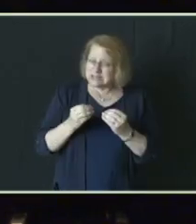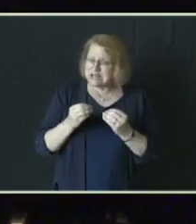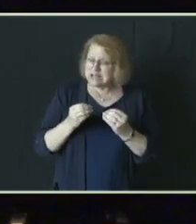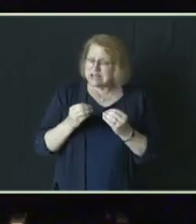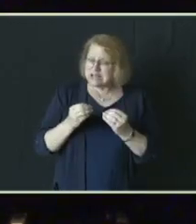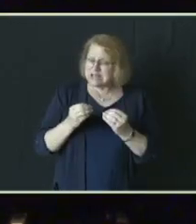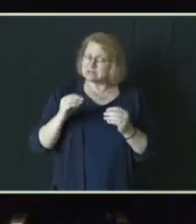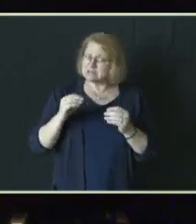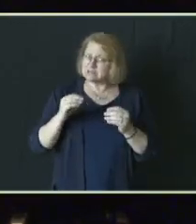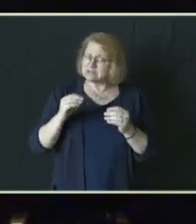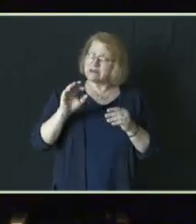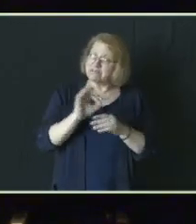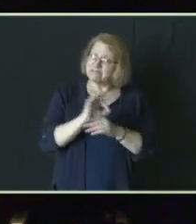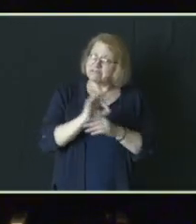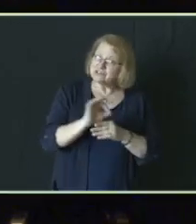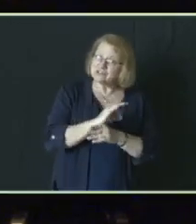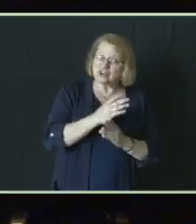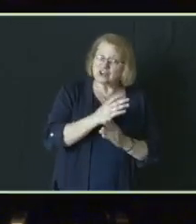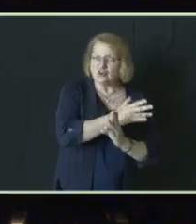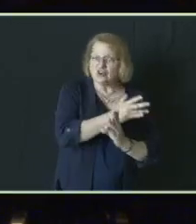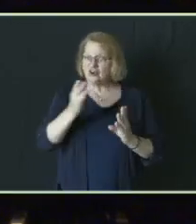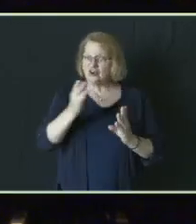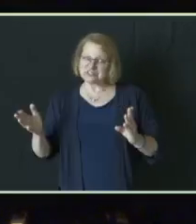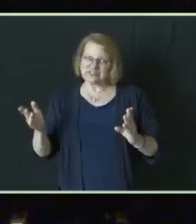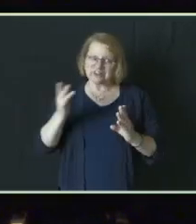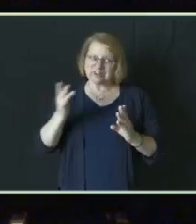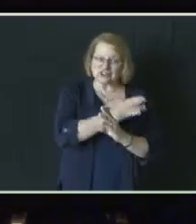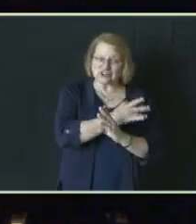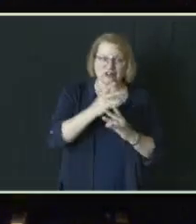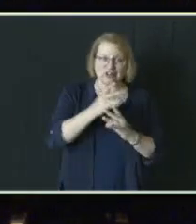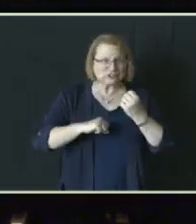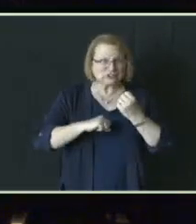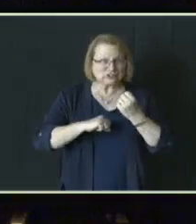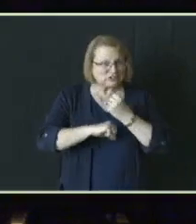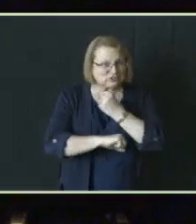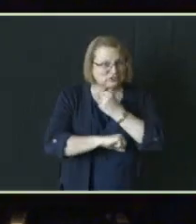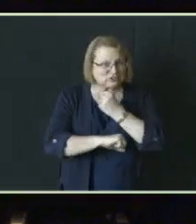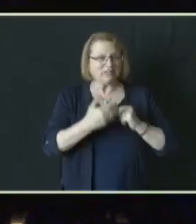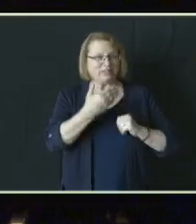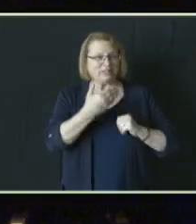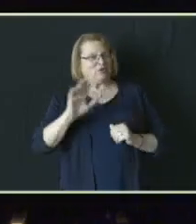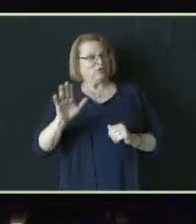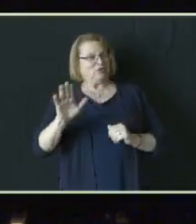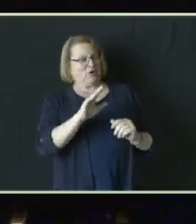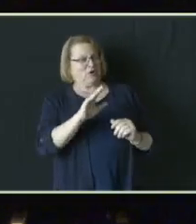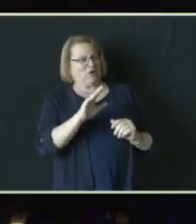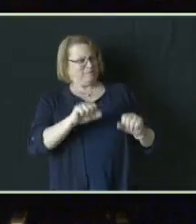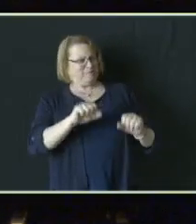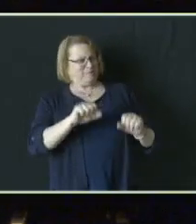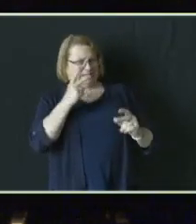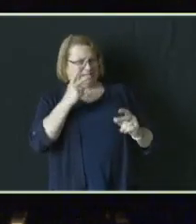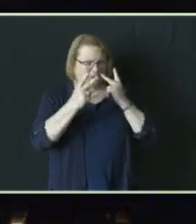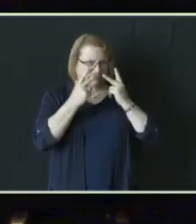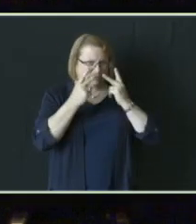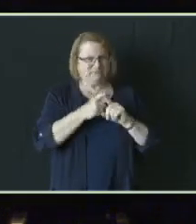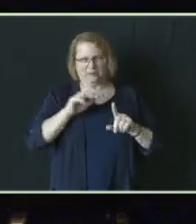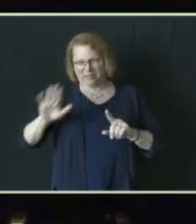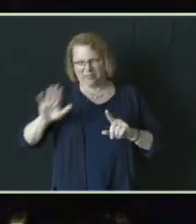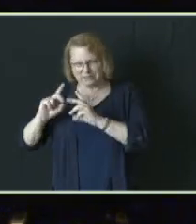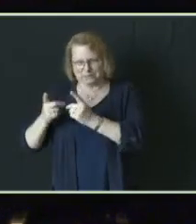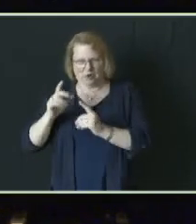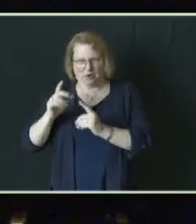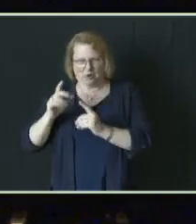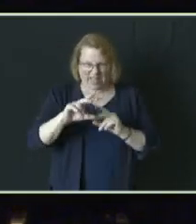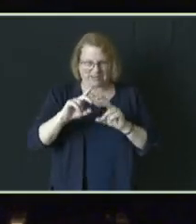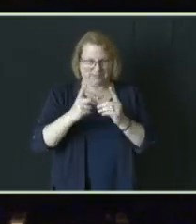matrix and cross-functional structure, the greater your ability to see things from the perspective of every department, the